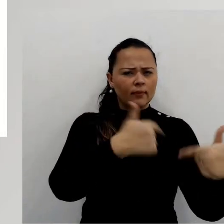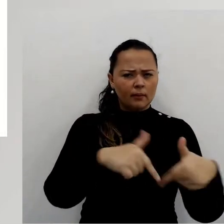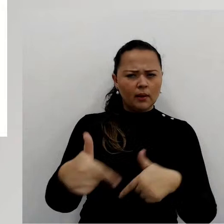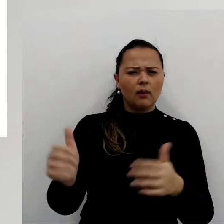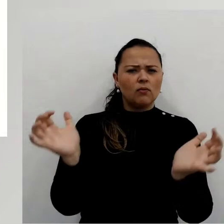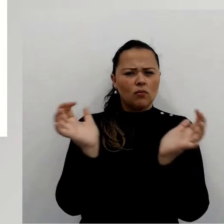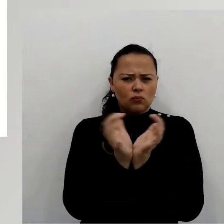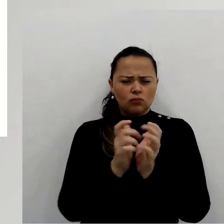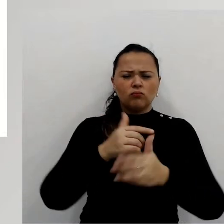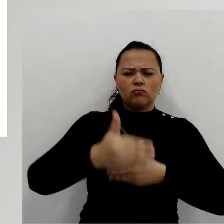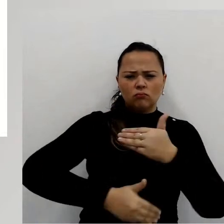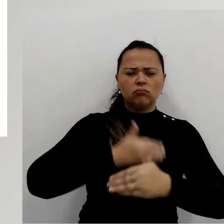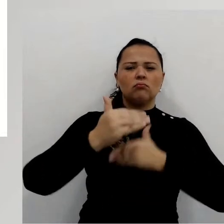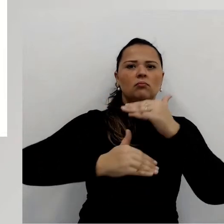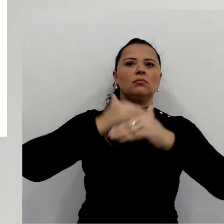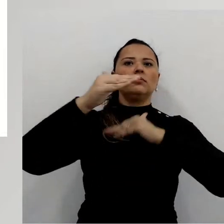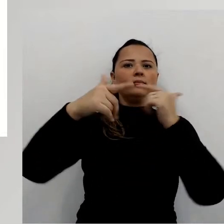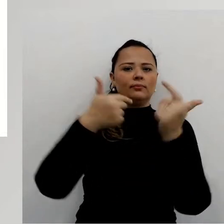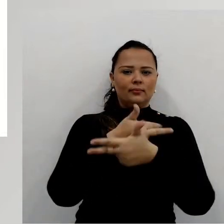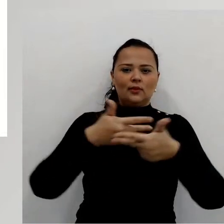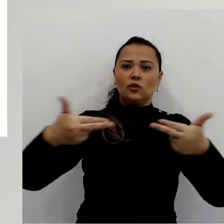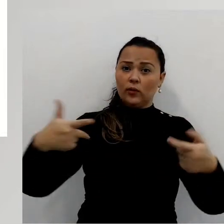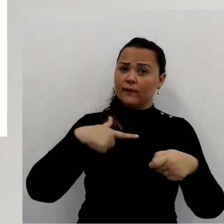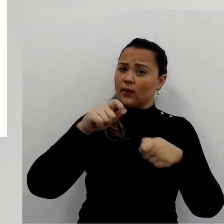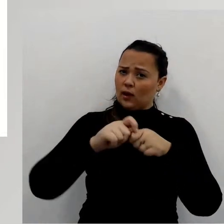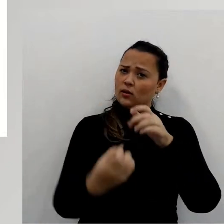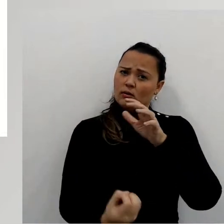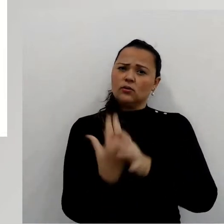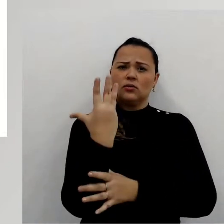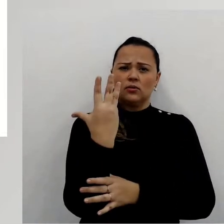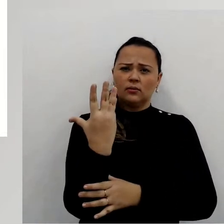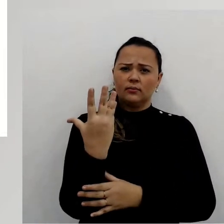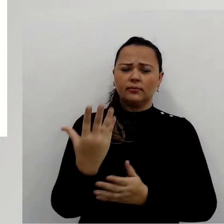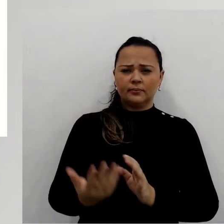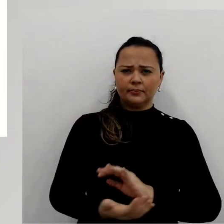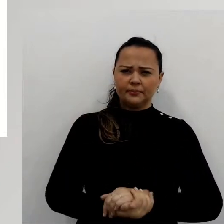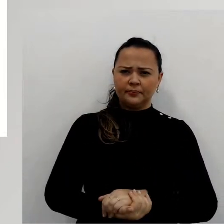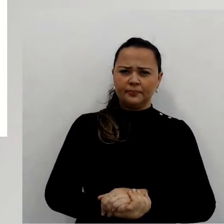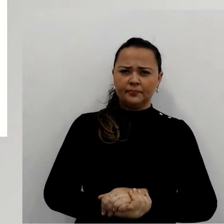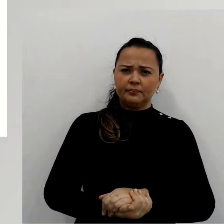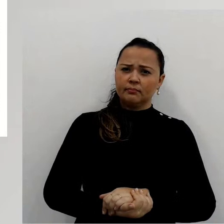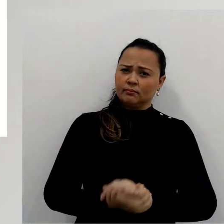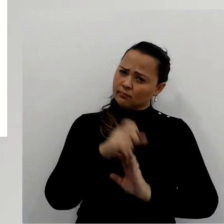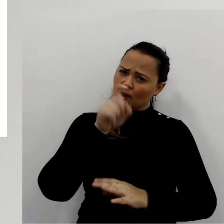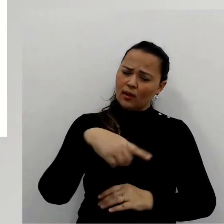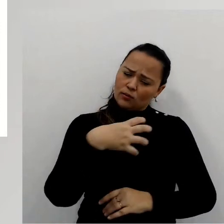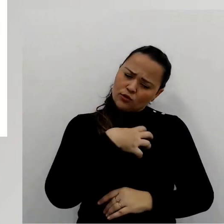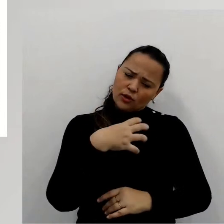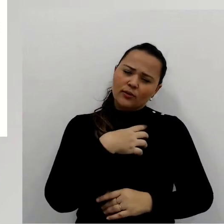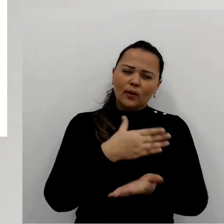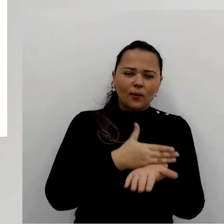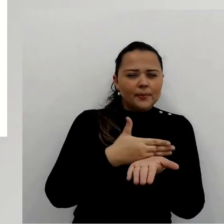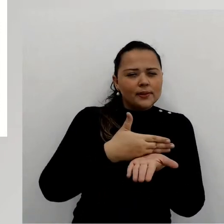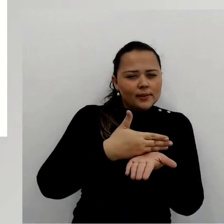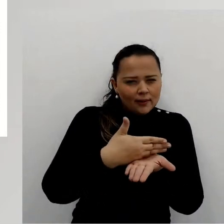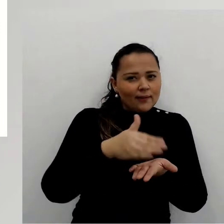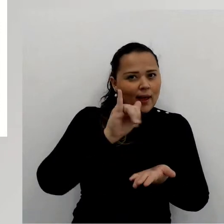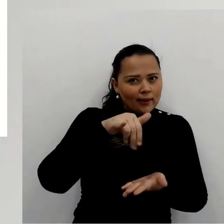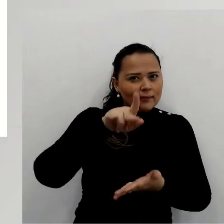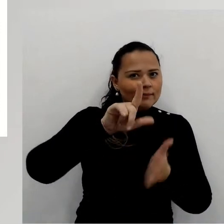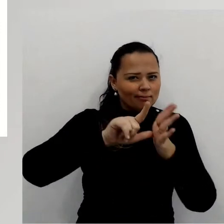be done. They're already starting, but this is the way they will be done. This is how everybody will be doing business in the